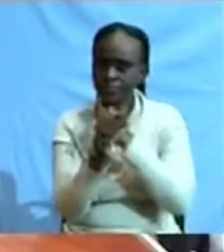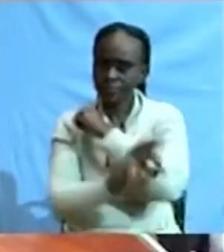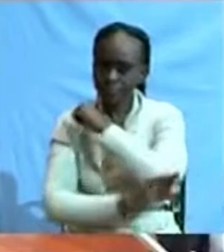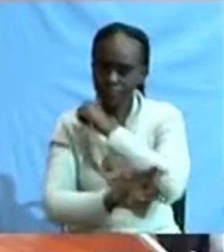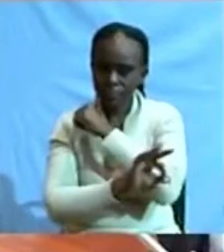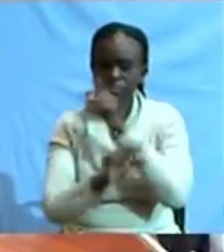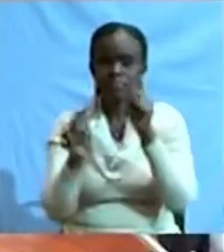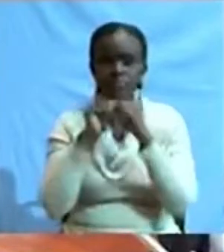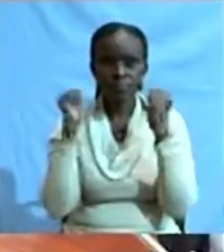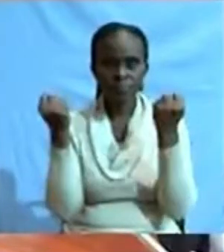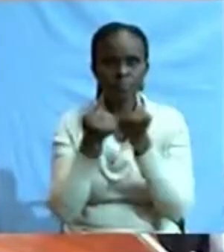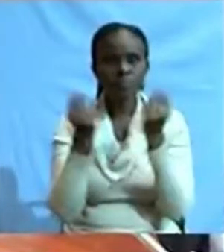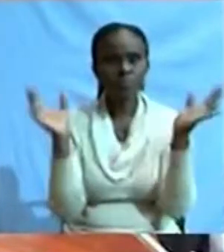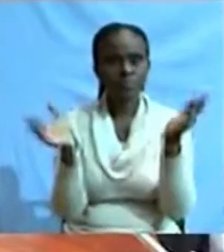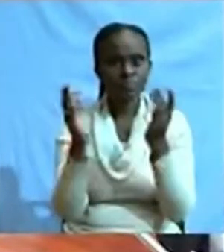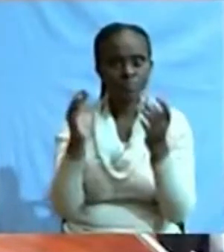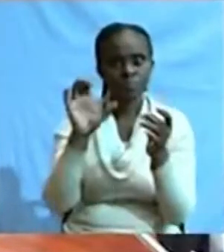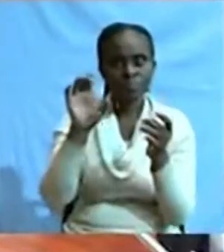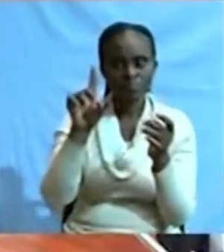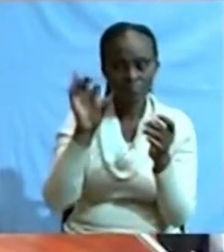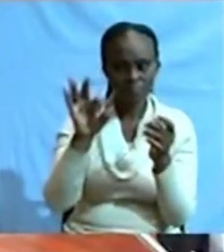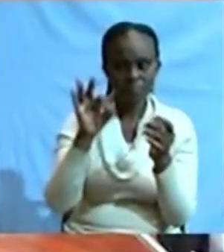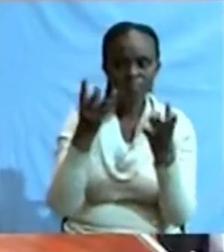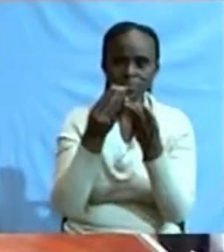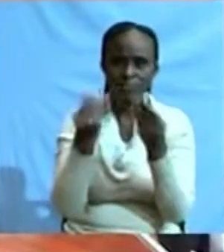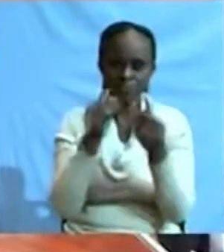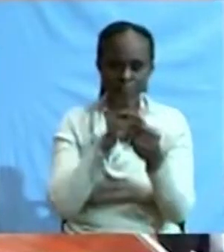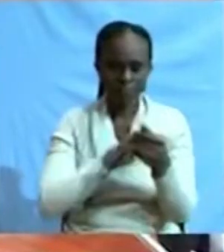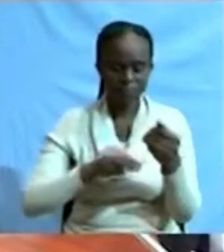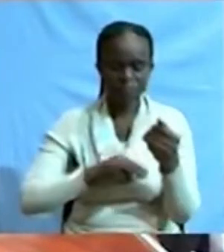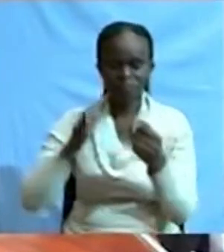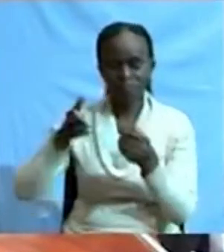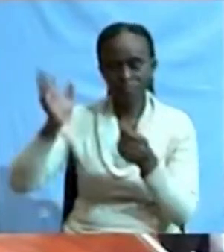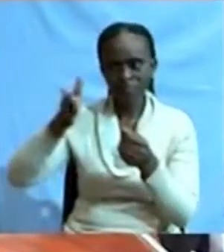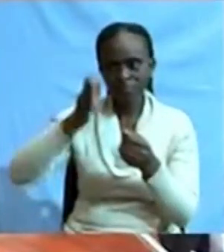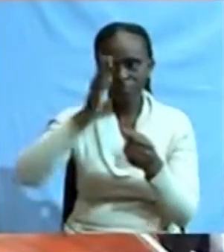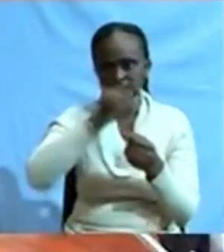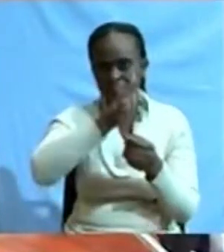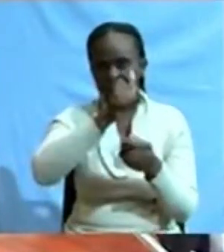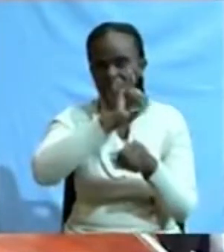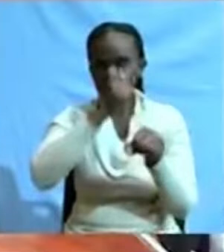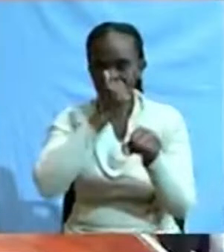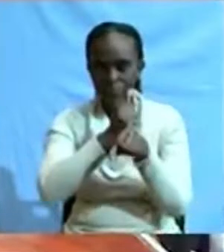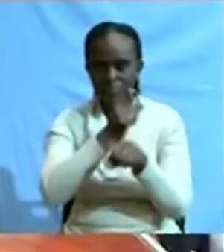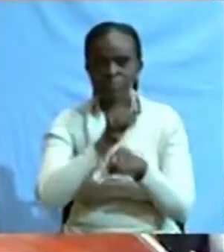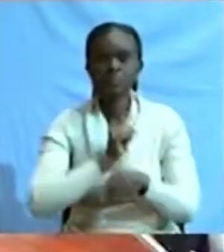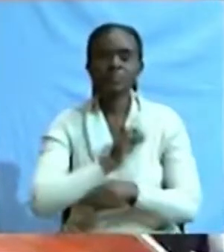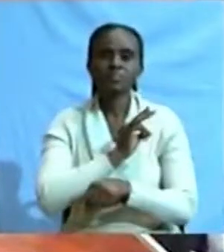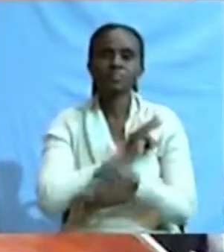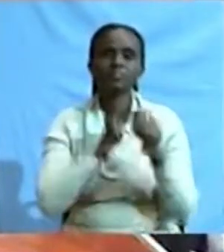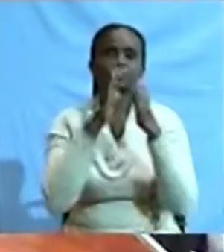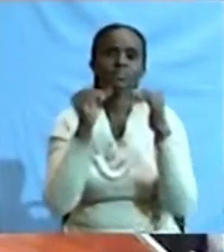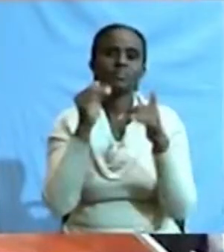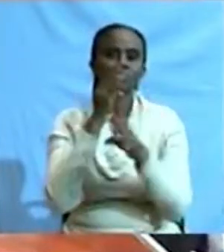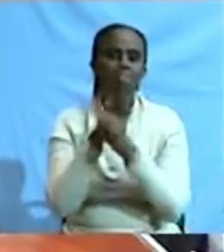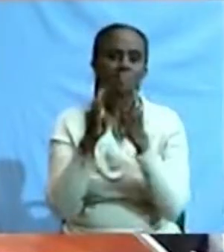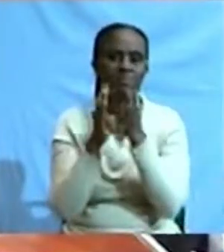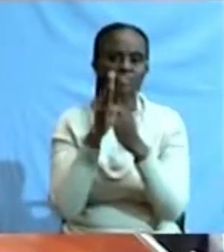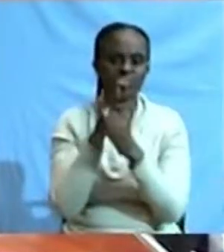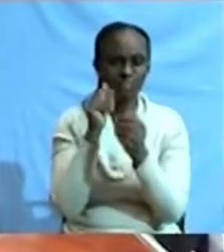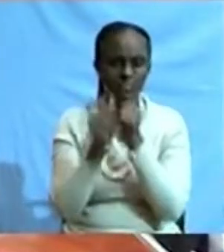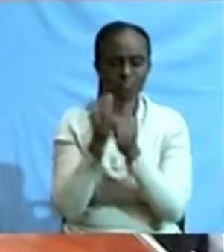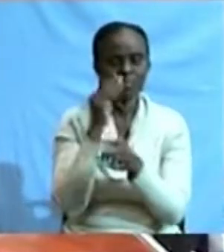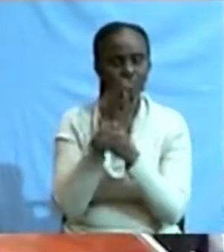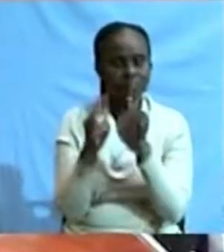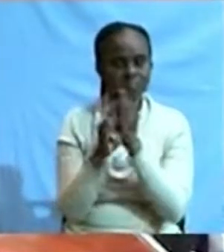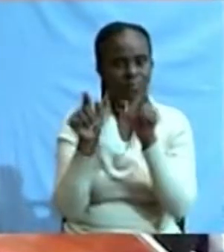team comprising CDFC members went on the ground, they established that the staff house structure, which was built